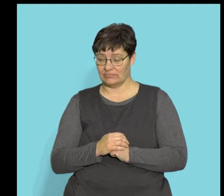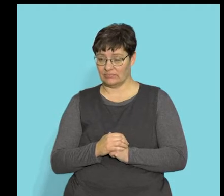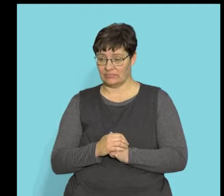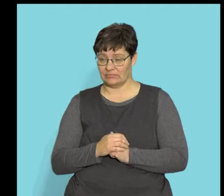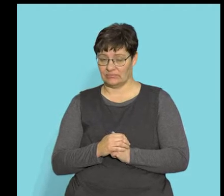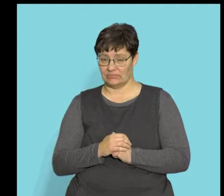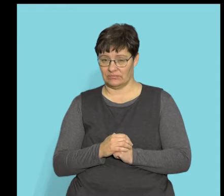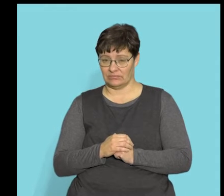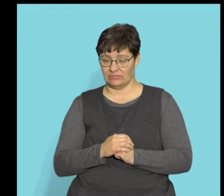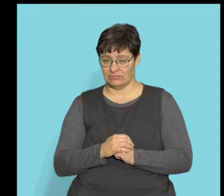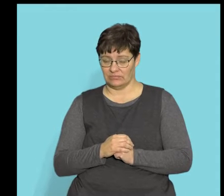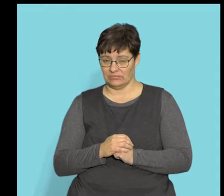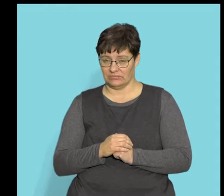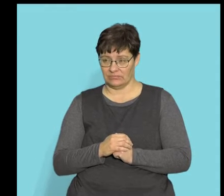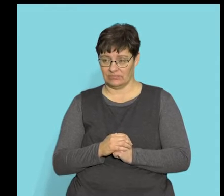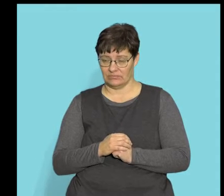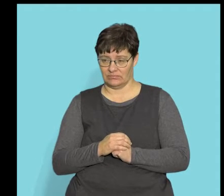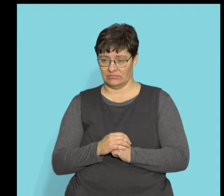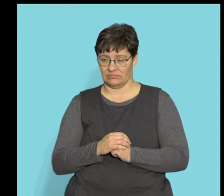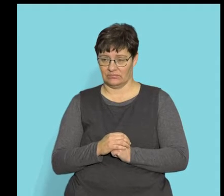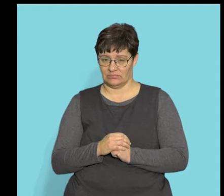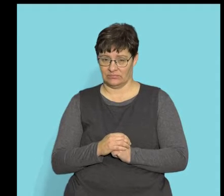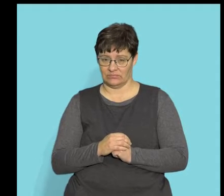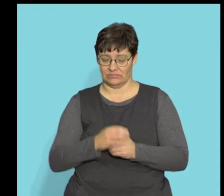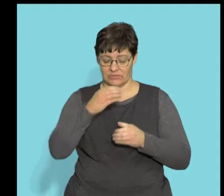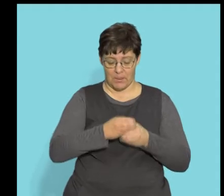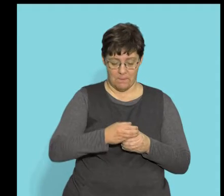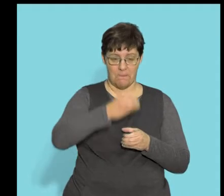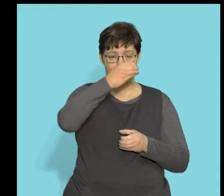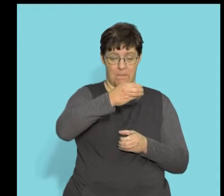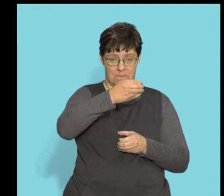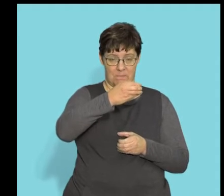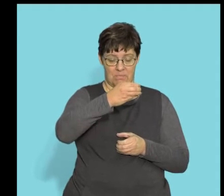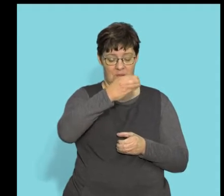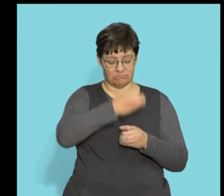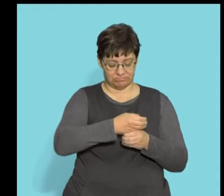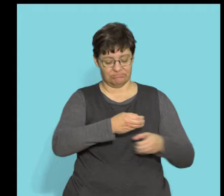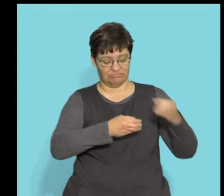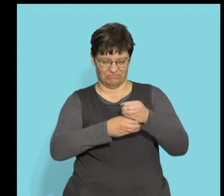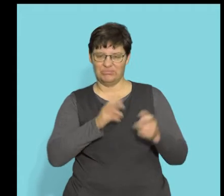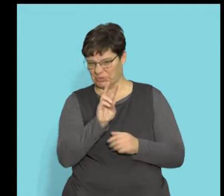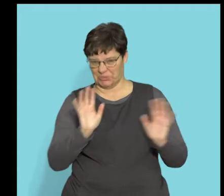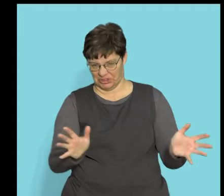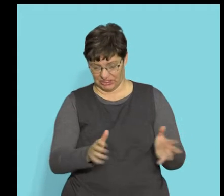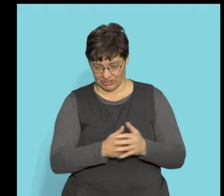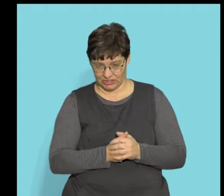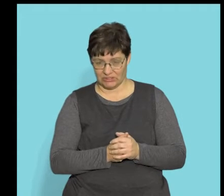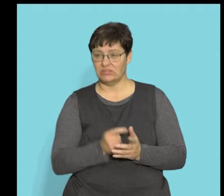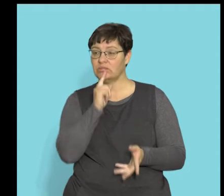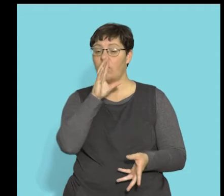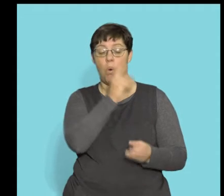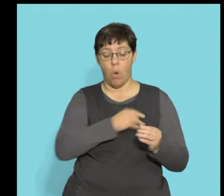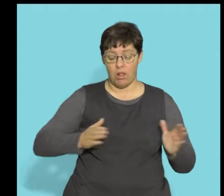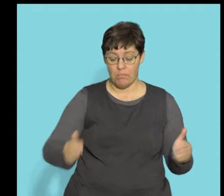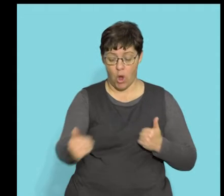to stack 2 cans on top of each other along the height of the box. Lastly, I need to see how many cans